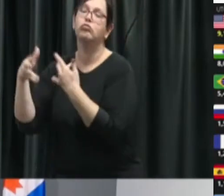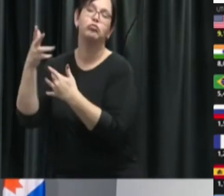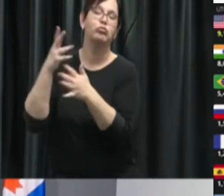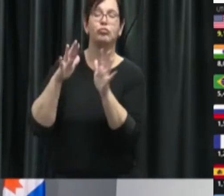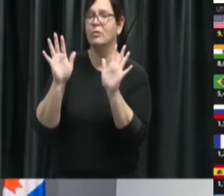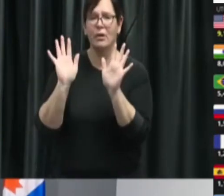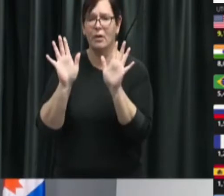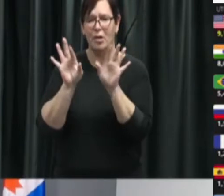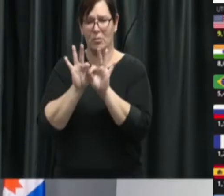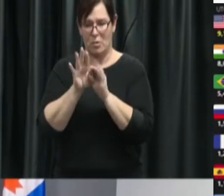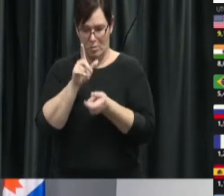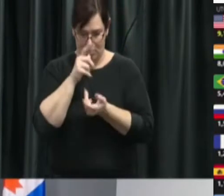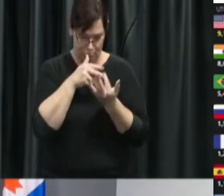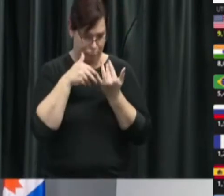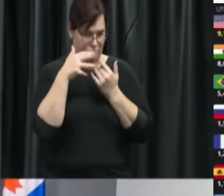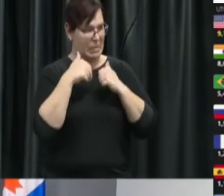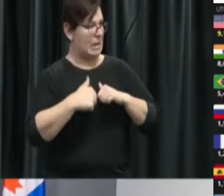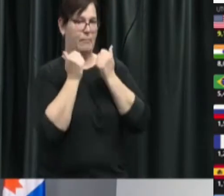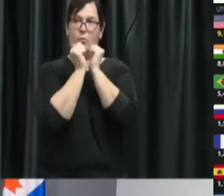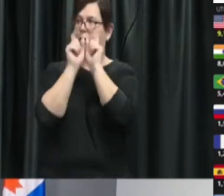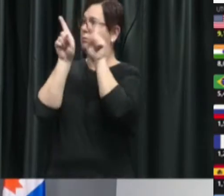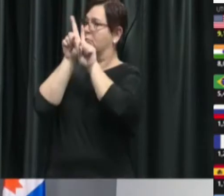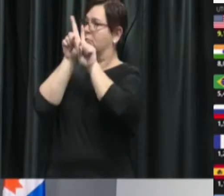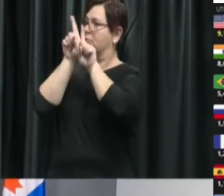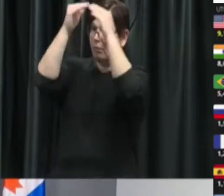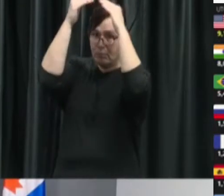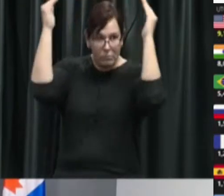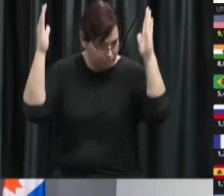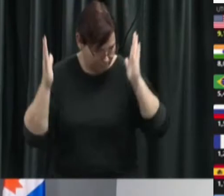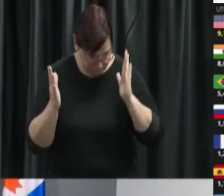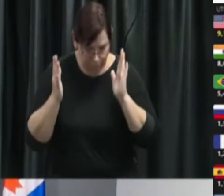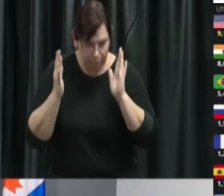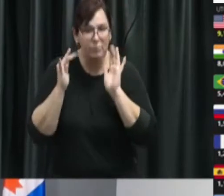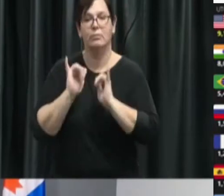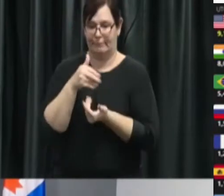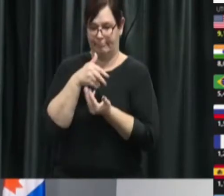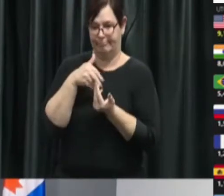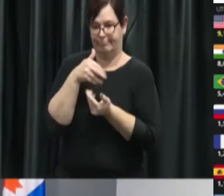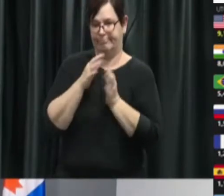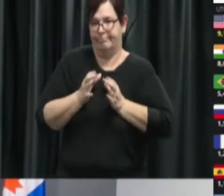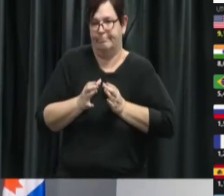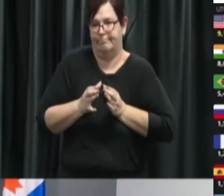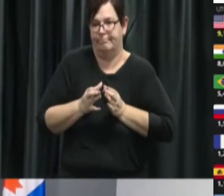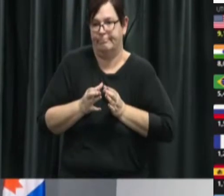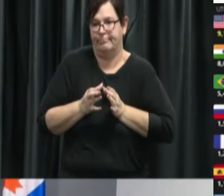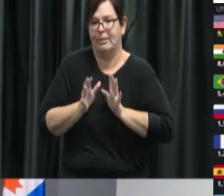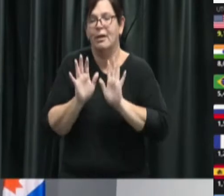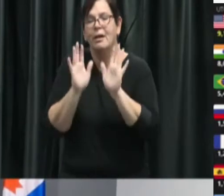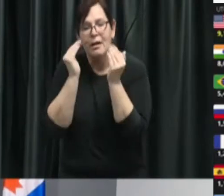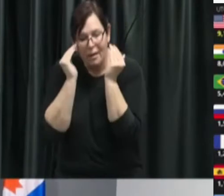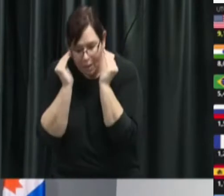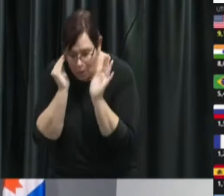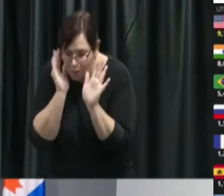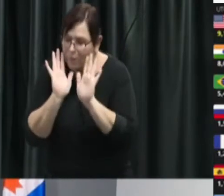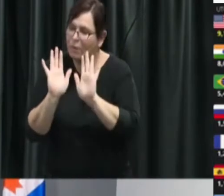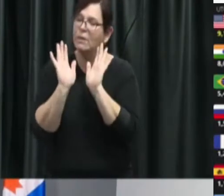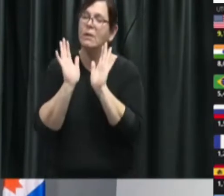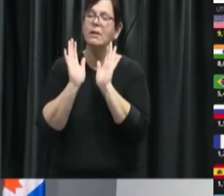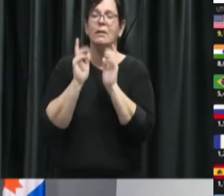While we are all in this together, our experiences living with COVID-19 can be quite